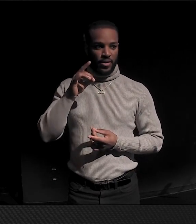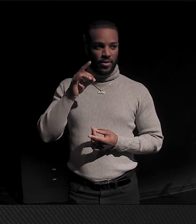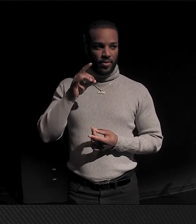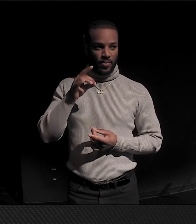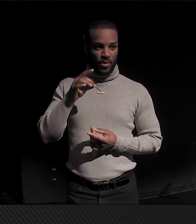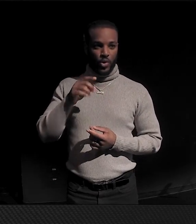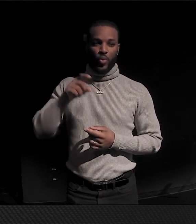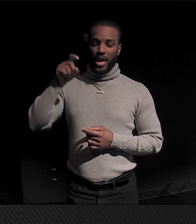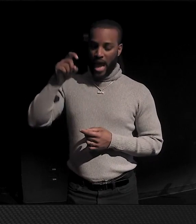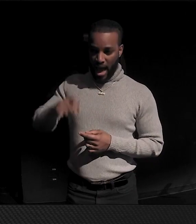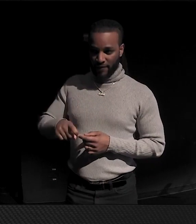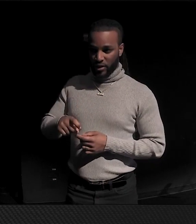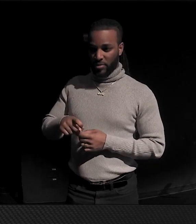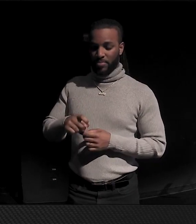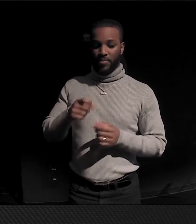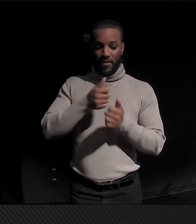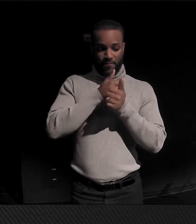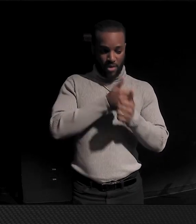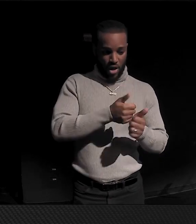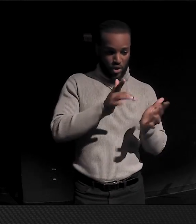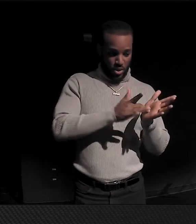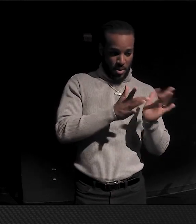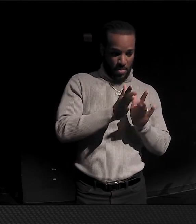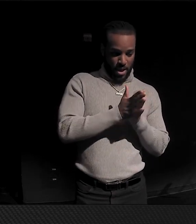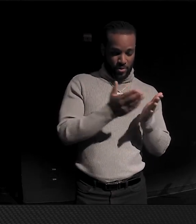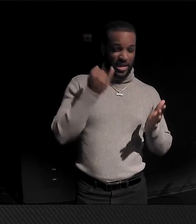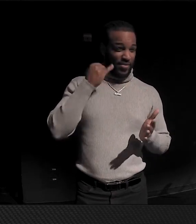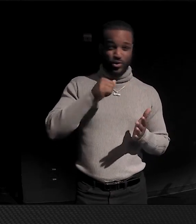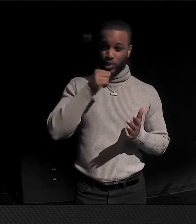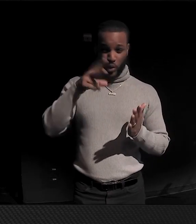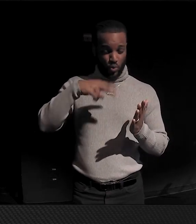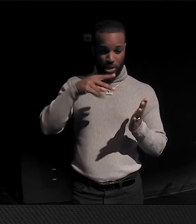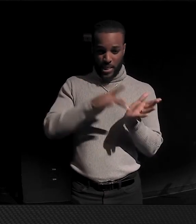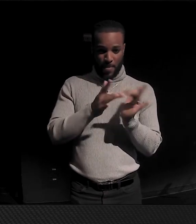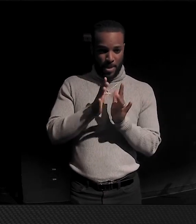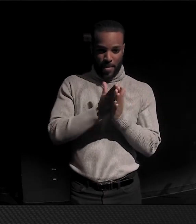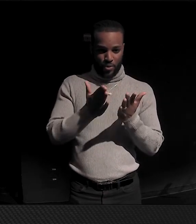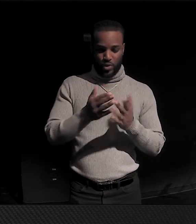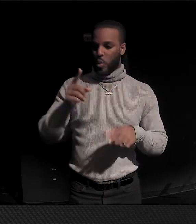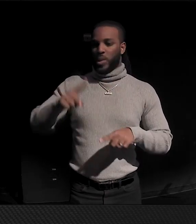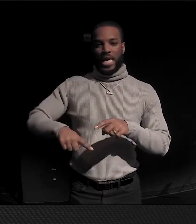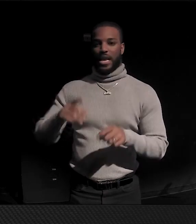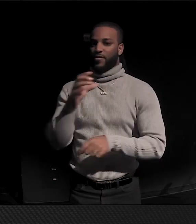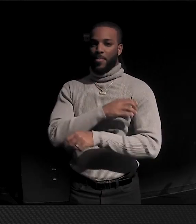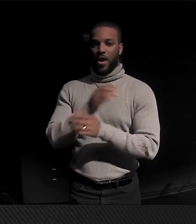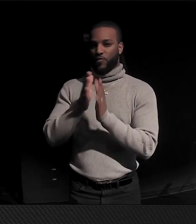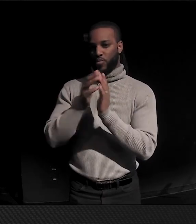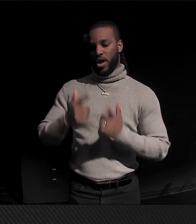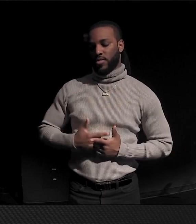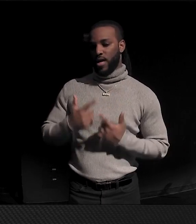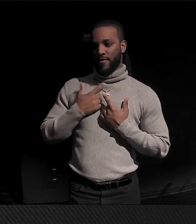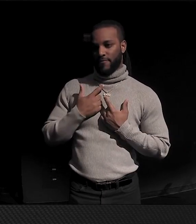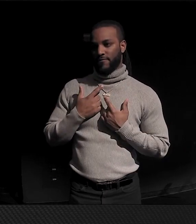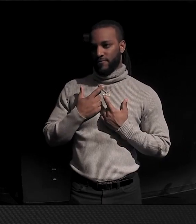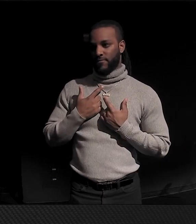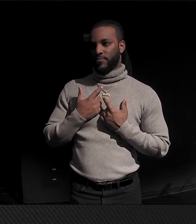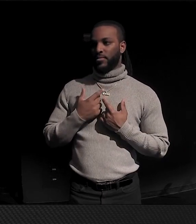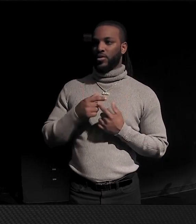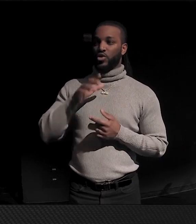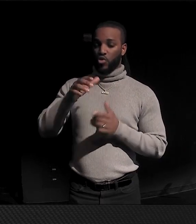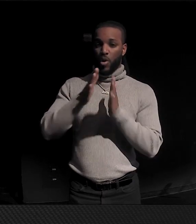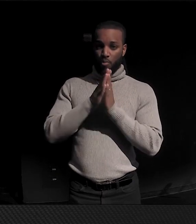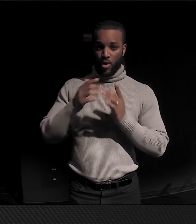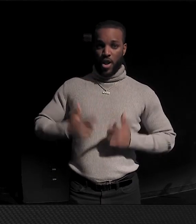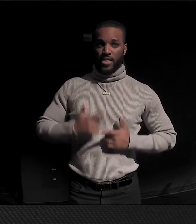We got to be scripture fed and spirit. If you're not in the word, you can't have a powerful prayer life. Your prayer life needs to flow out of